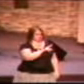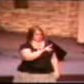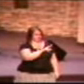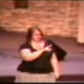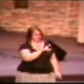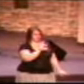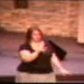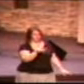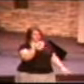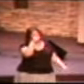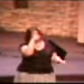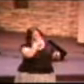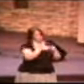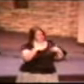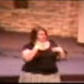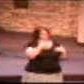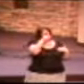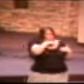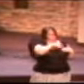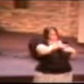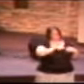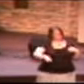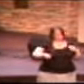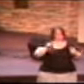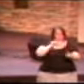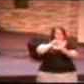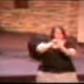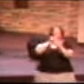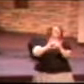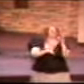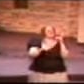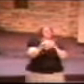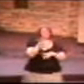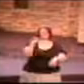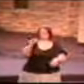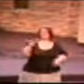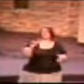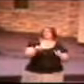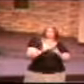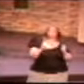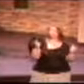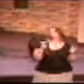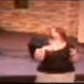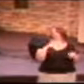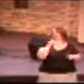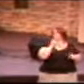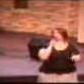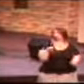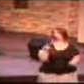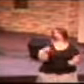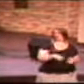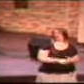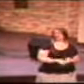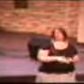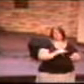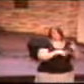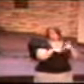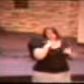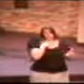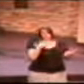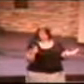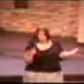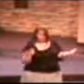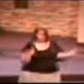you remember the young man that came to Jesus and said Jesus what's the greatest commandment Jesus said well